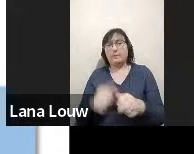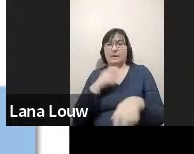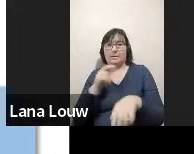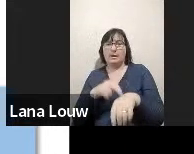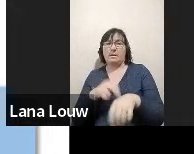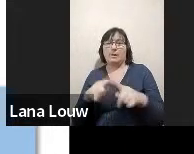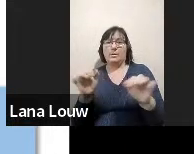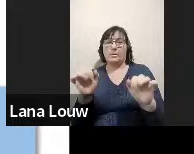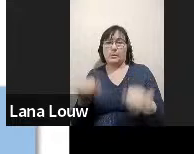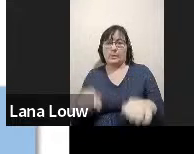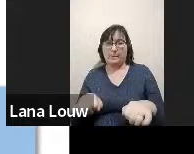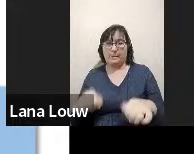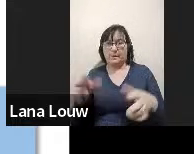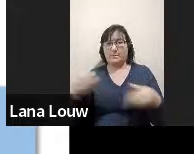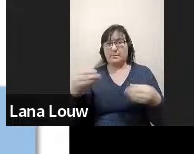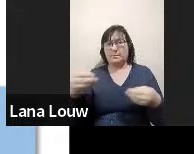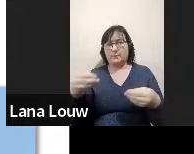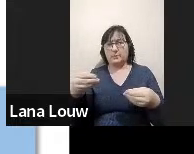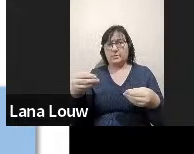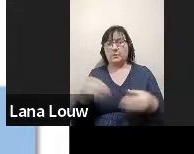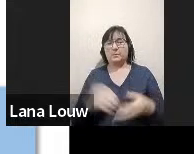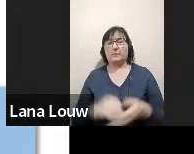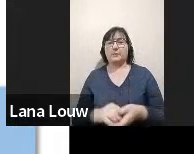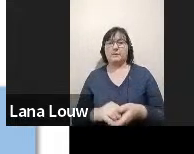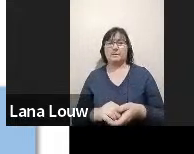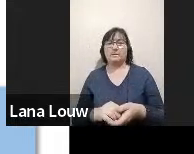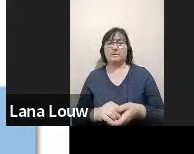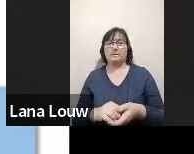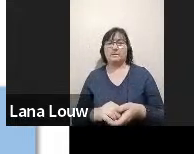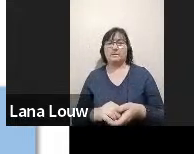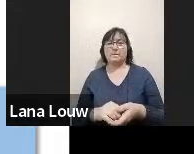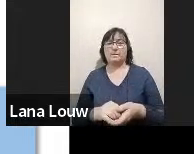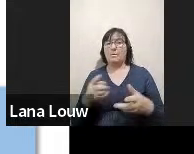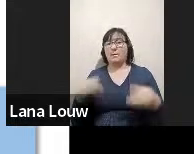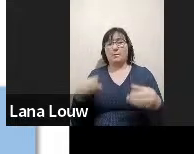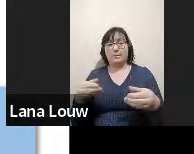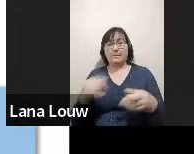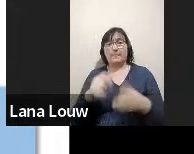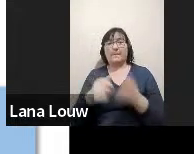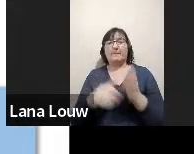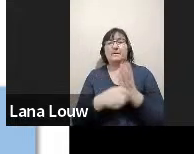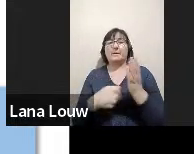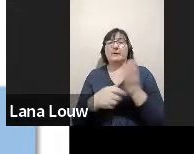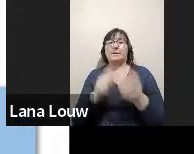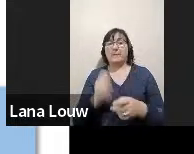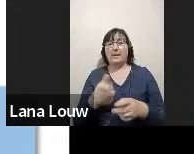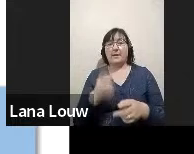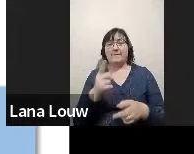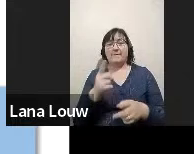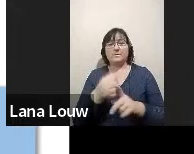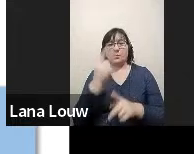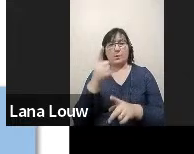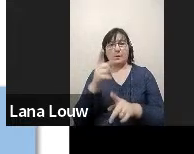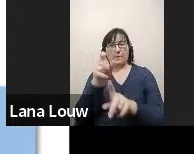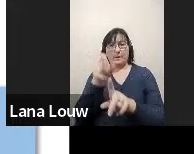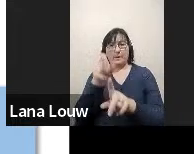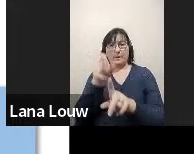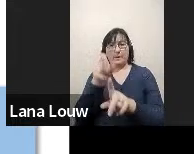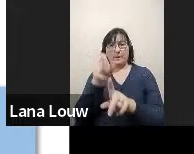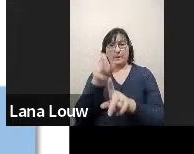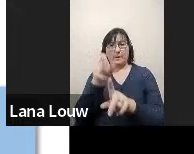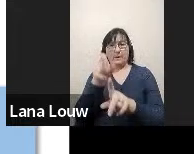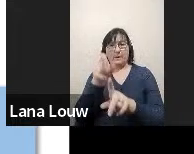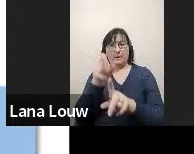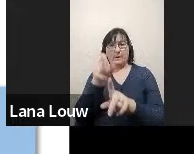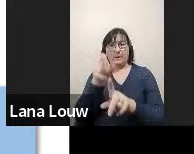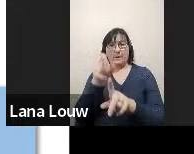identity document of the taxpayer in case of an individual. Now, it's important to ensure that the registration